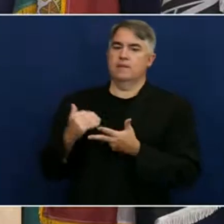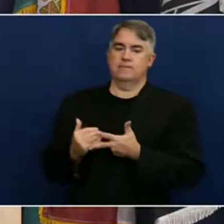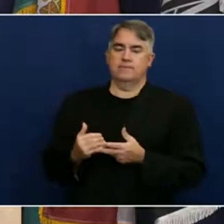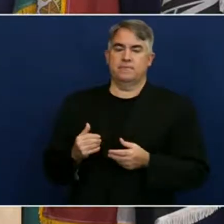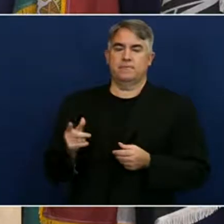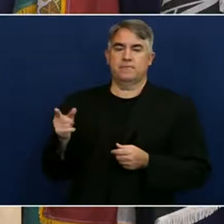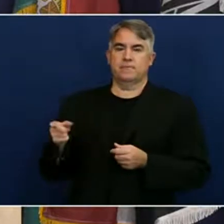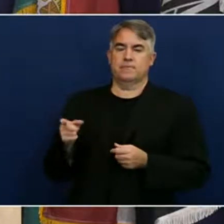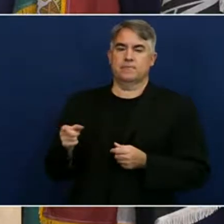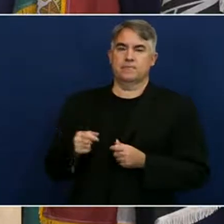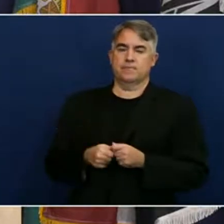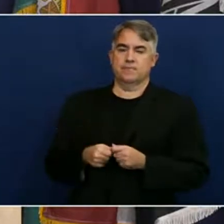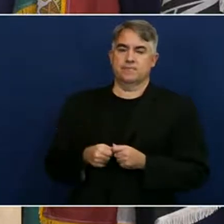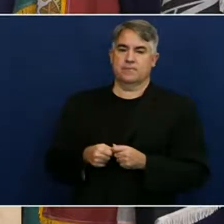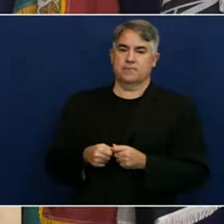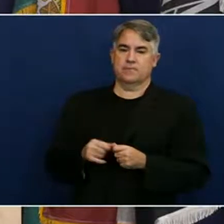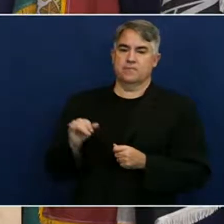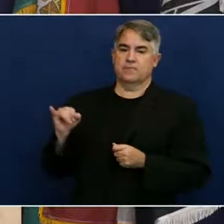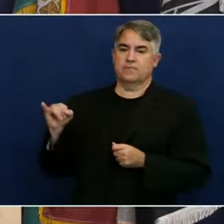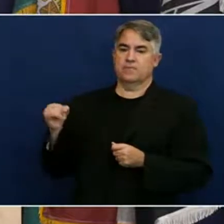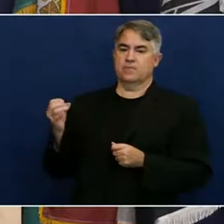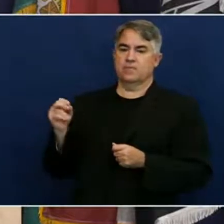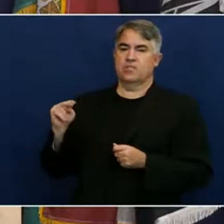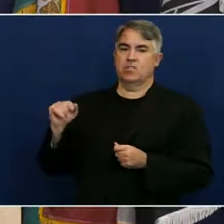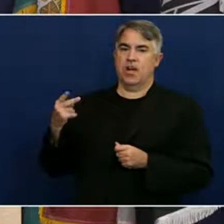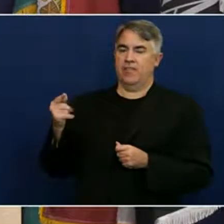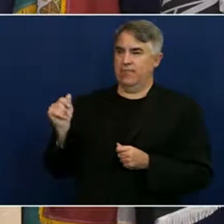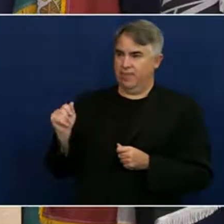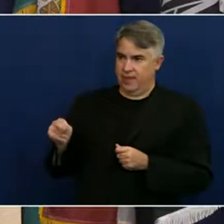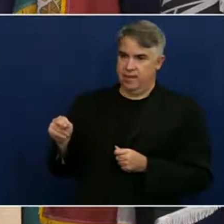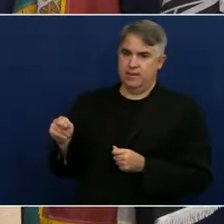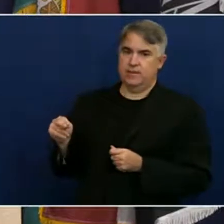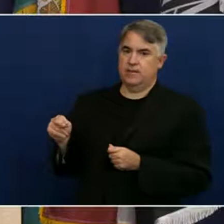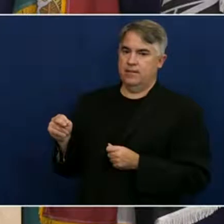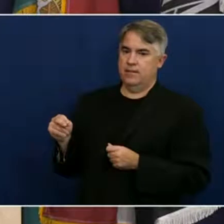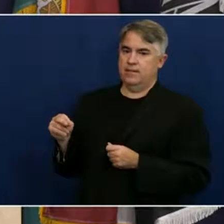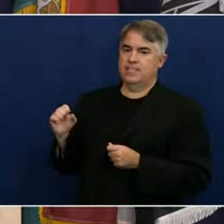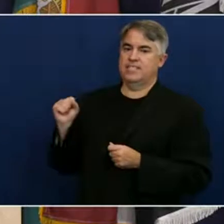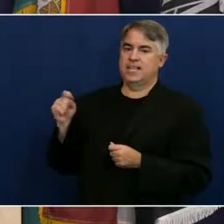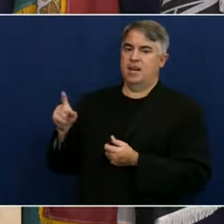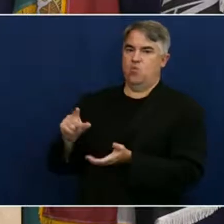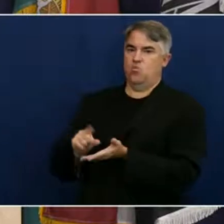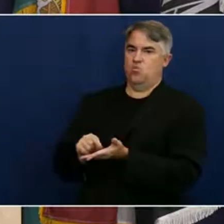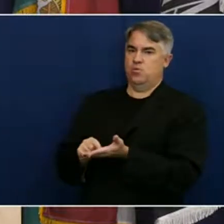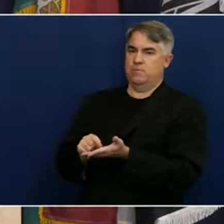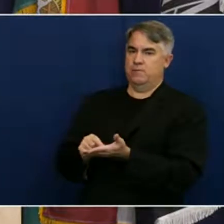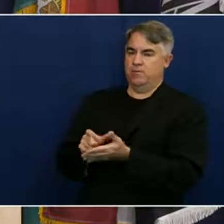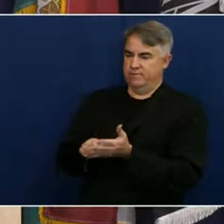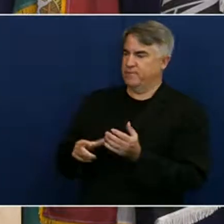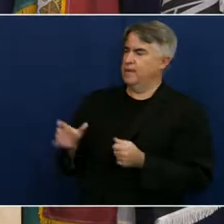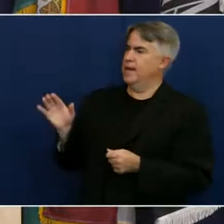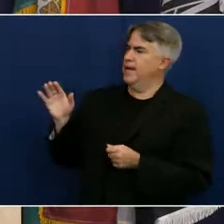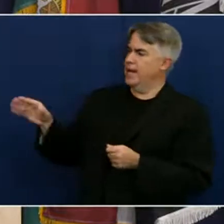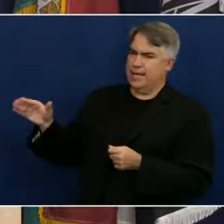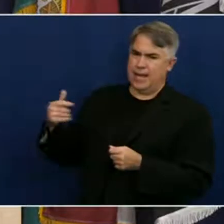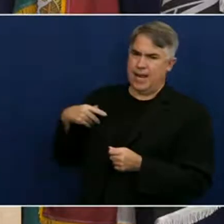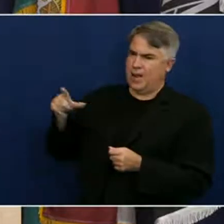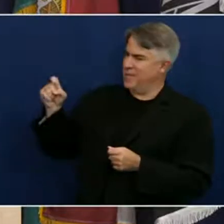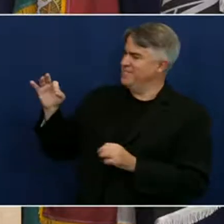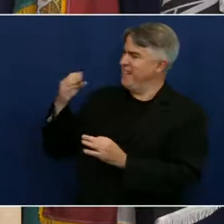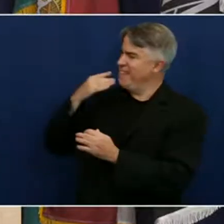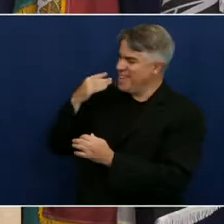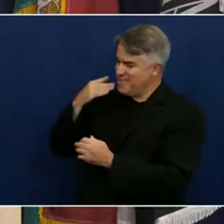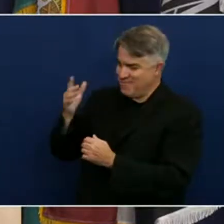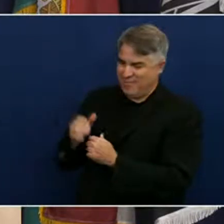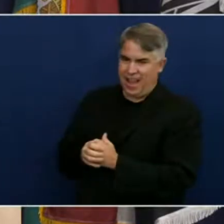This next question is from Jonathan Mosen with the San Diego Union Tribune. Thank you. I have two